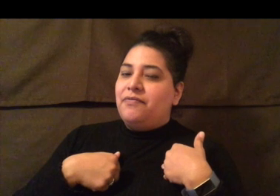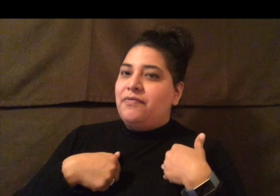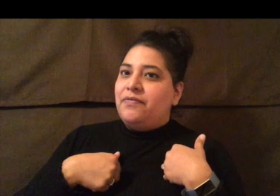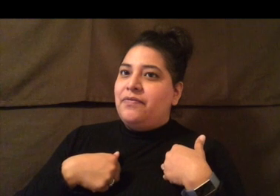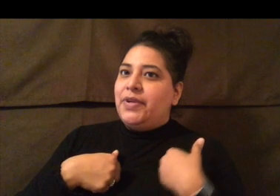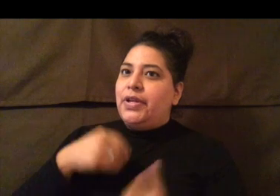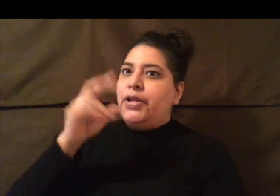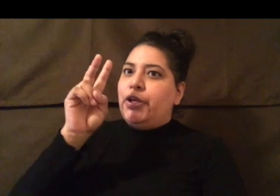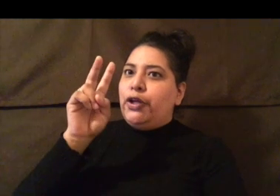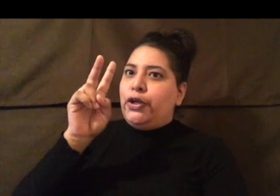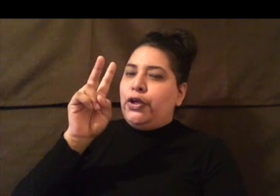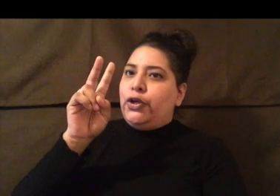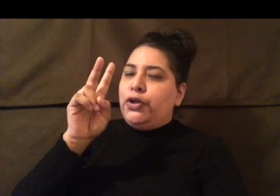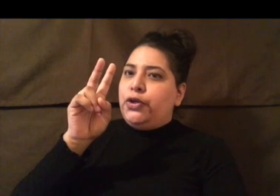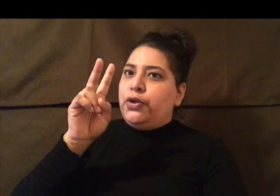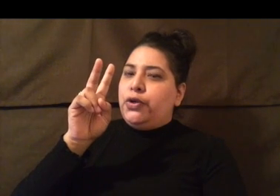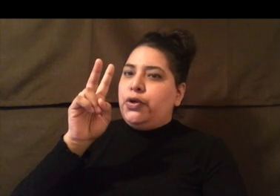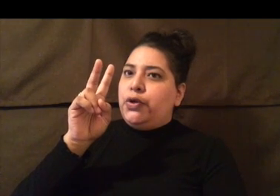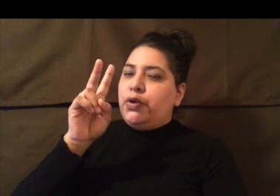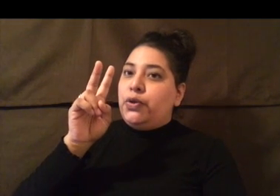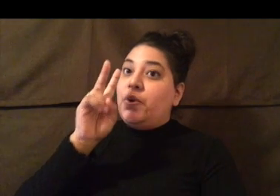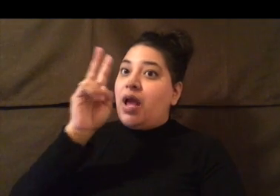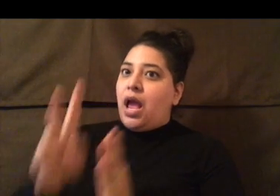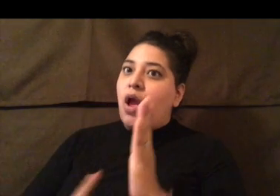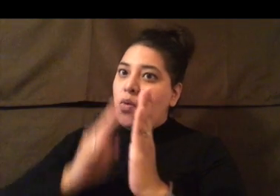I have 2